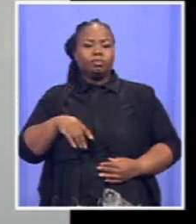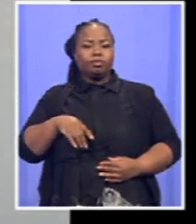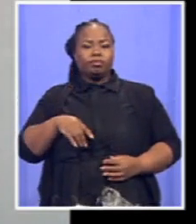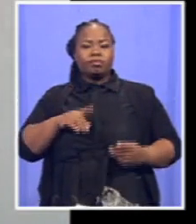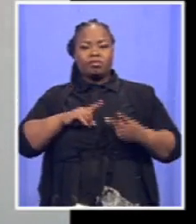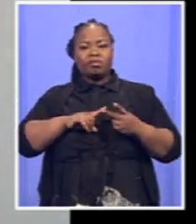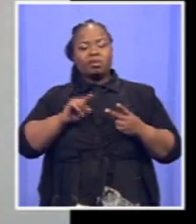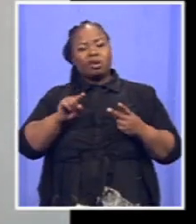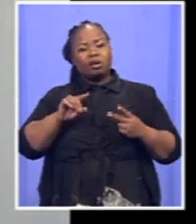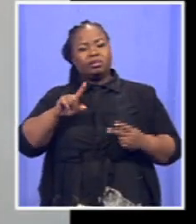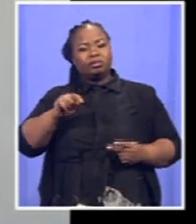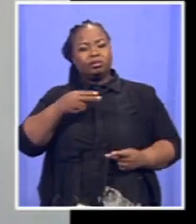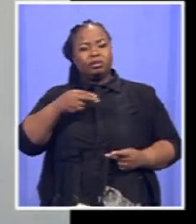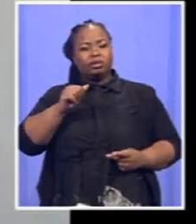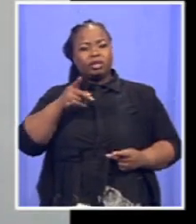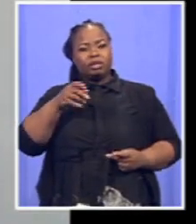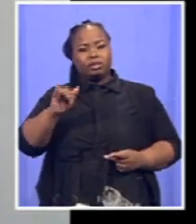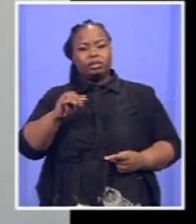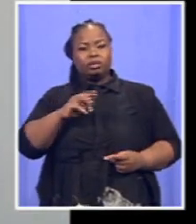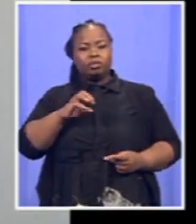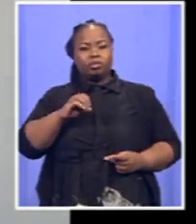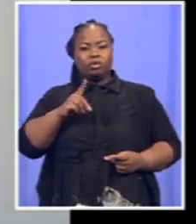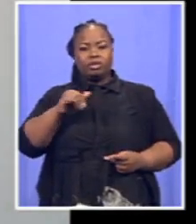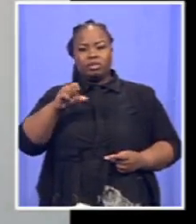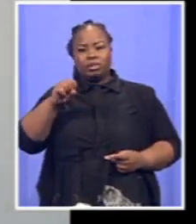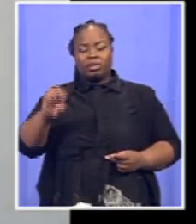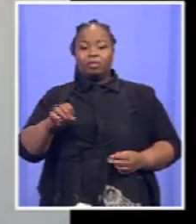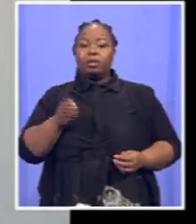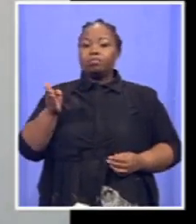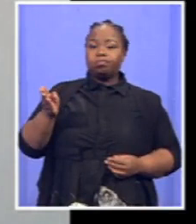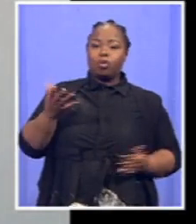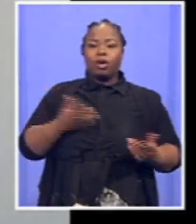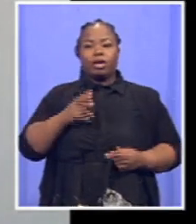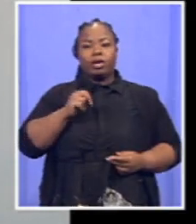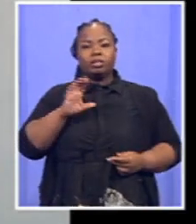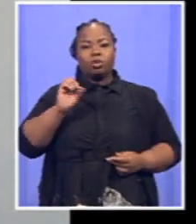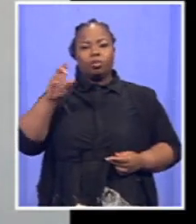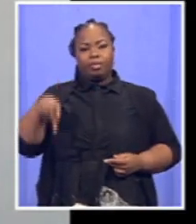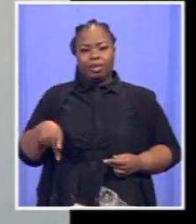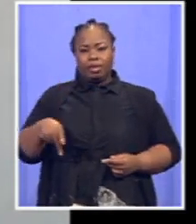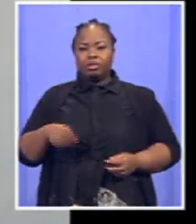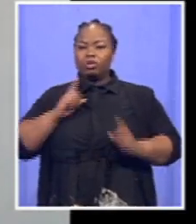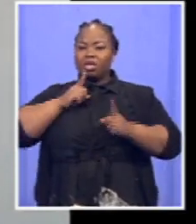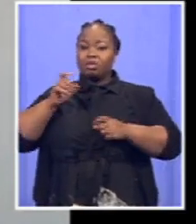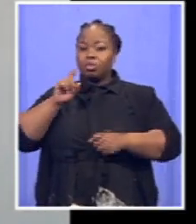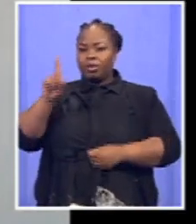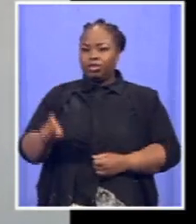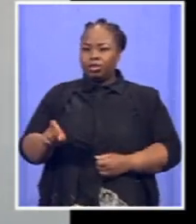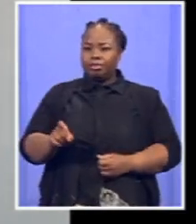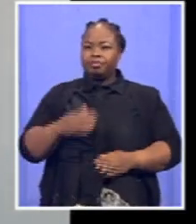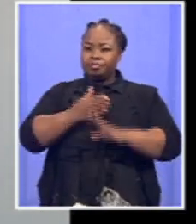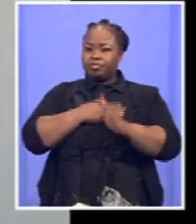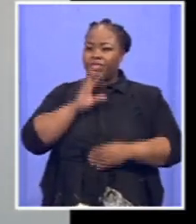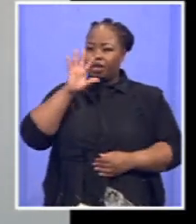was in the National Council of Provinces answering questions. And one of the questions, Desiree, that were posed to